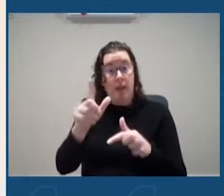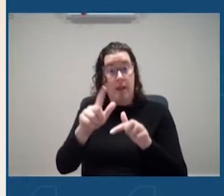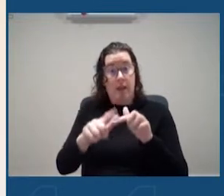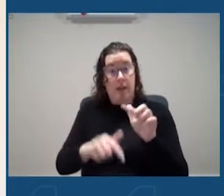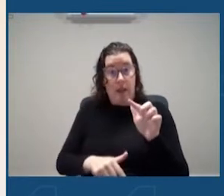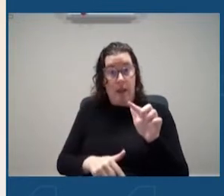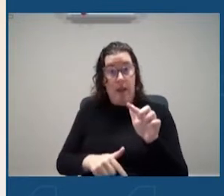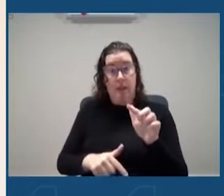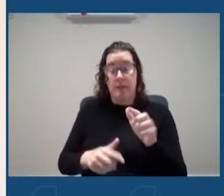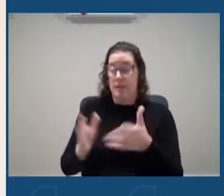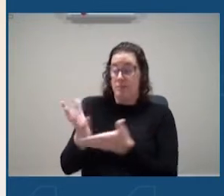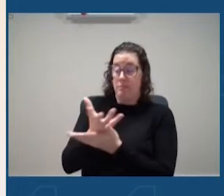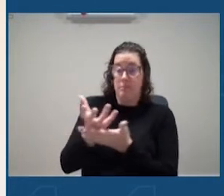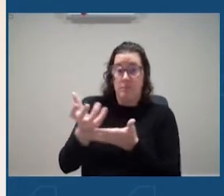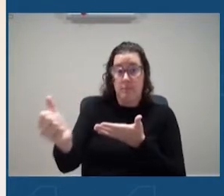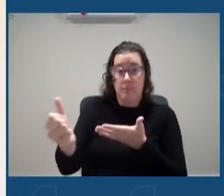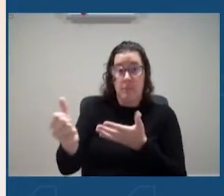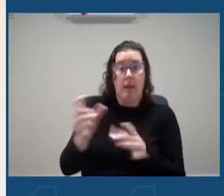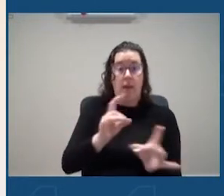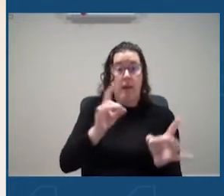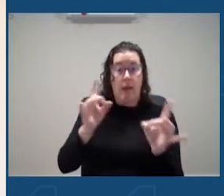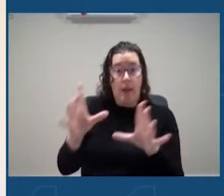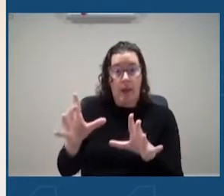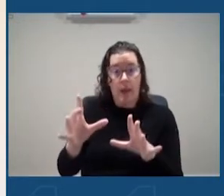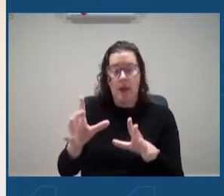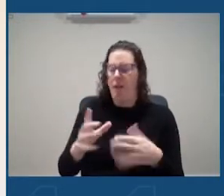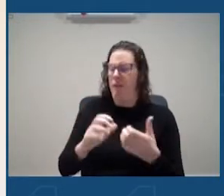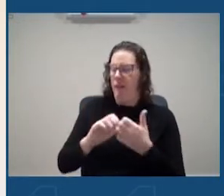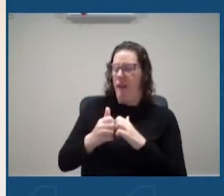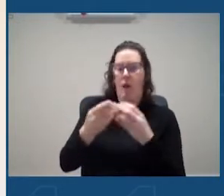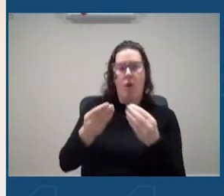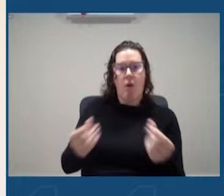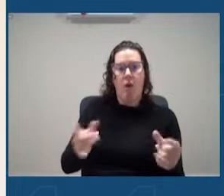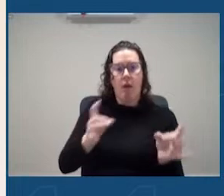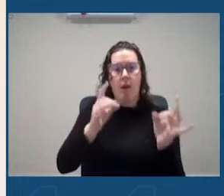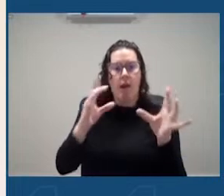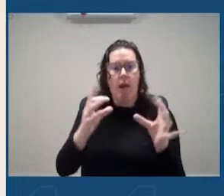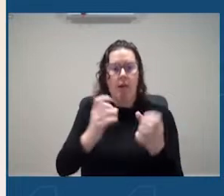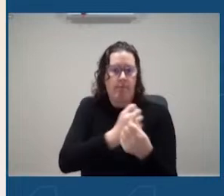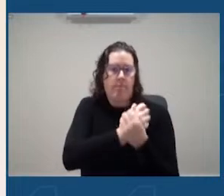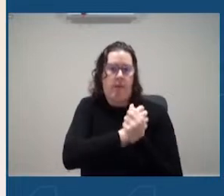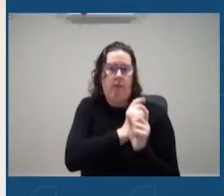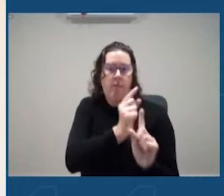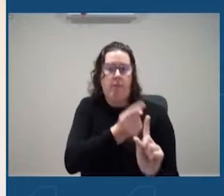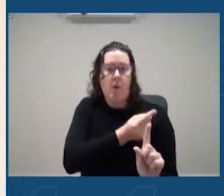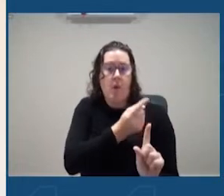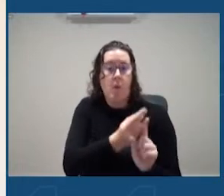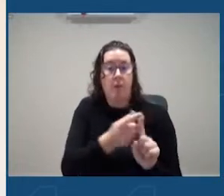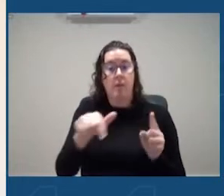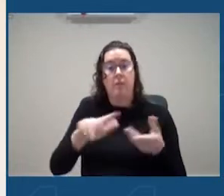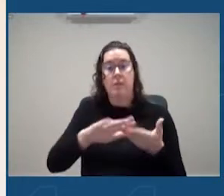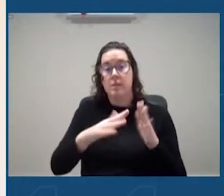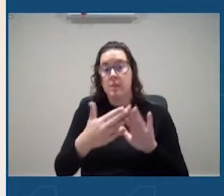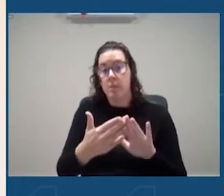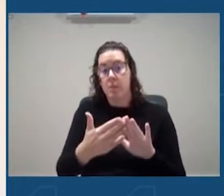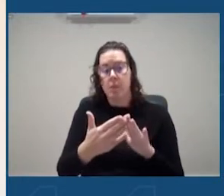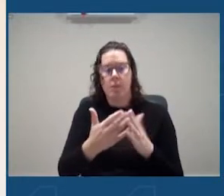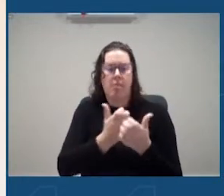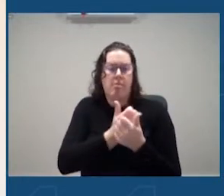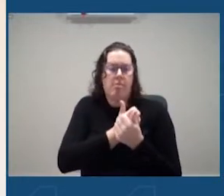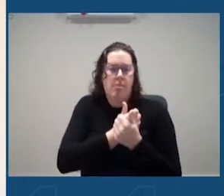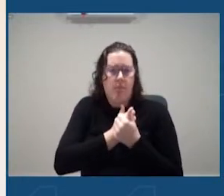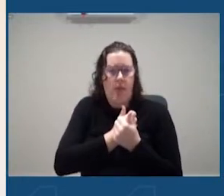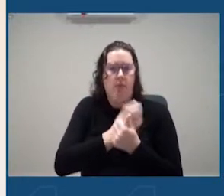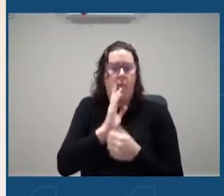hate, only love can do that. And the love that we have in this community will beat